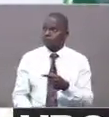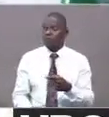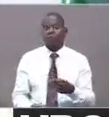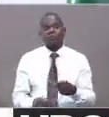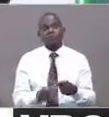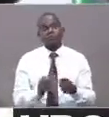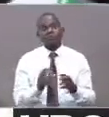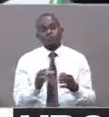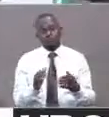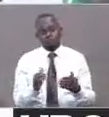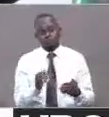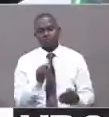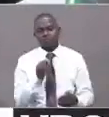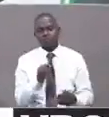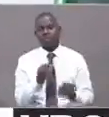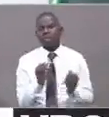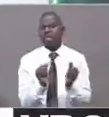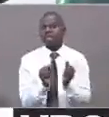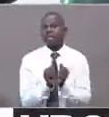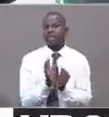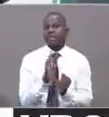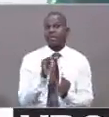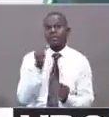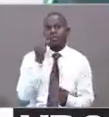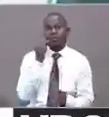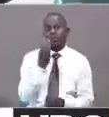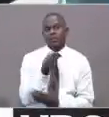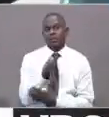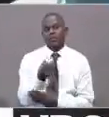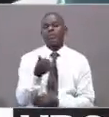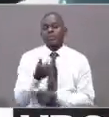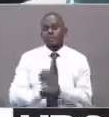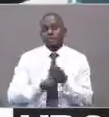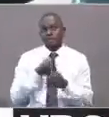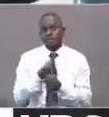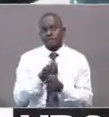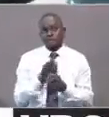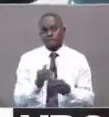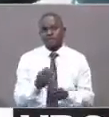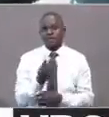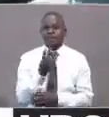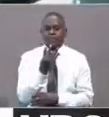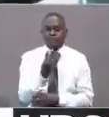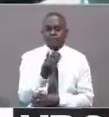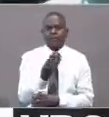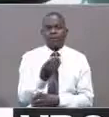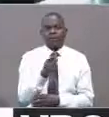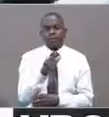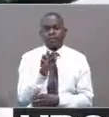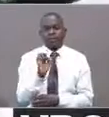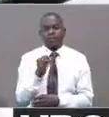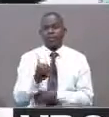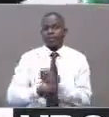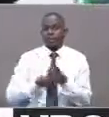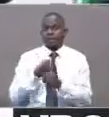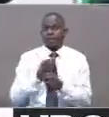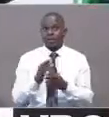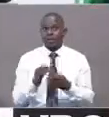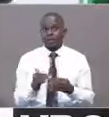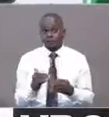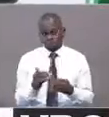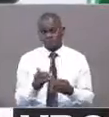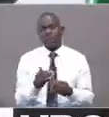from 10 million shillings per annum to 480 million shillings per annum, and that is going to be